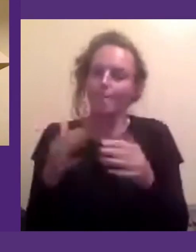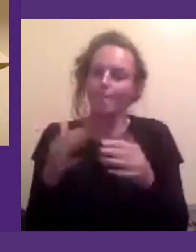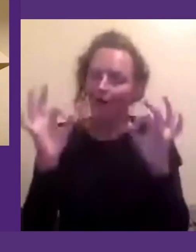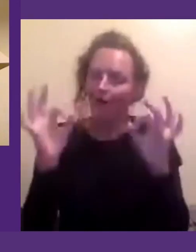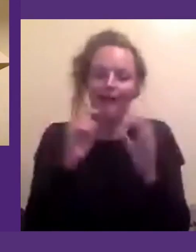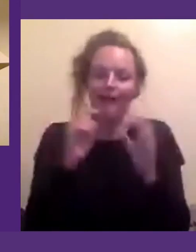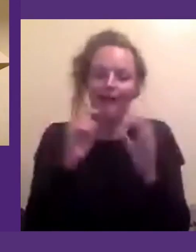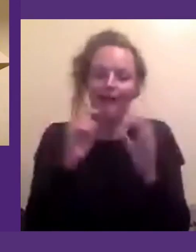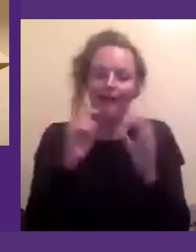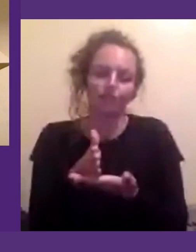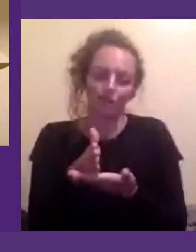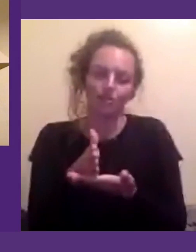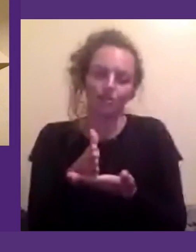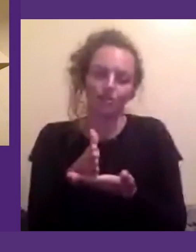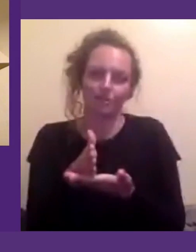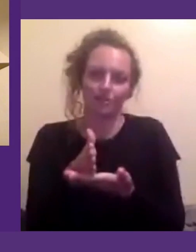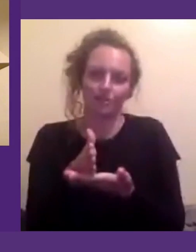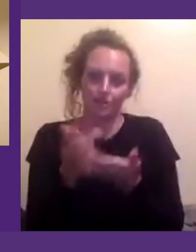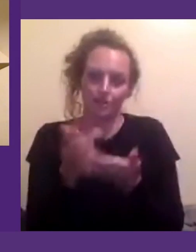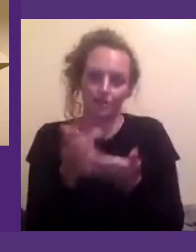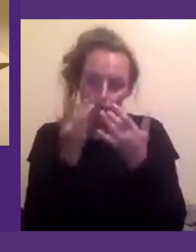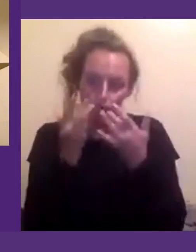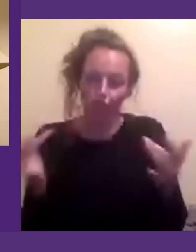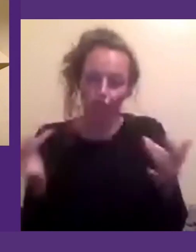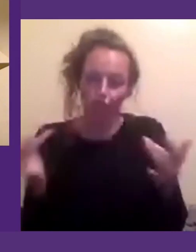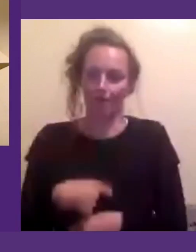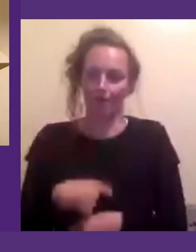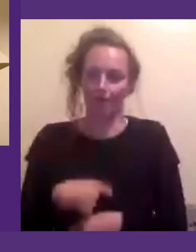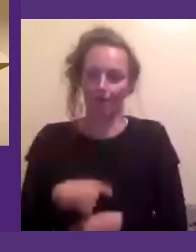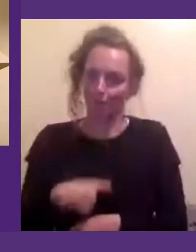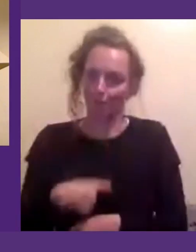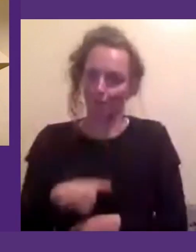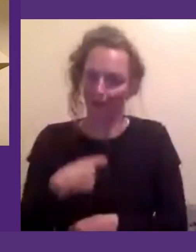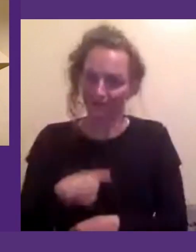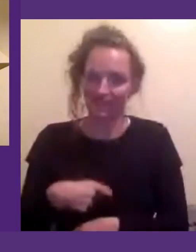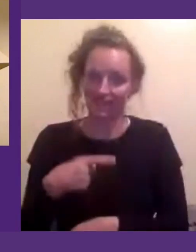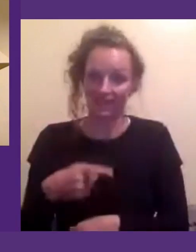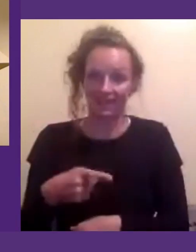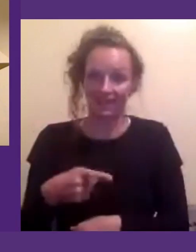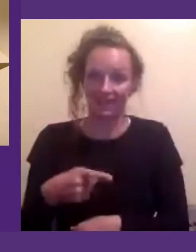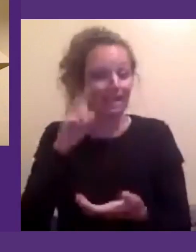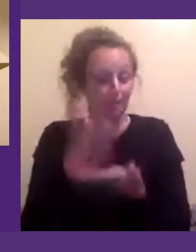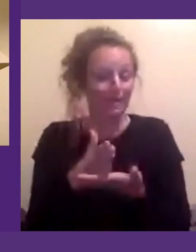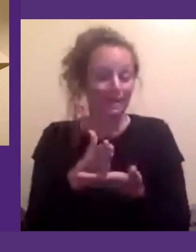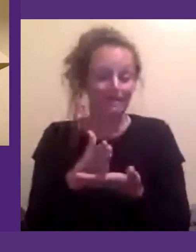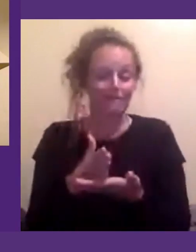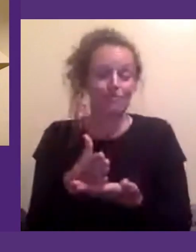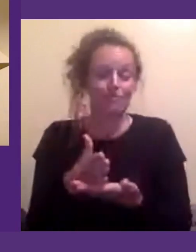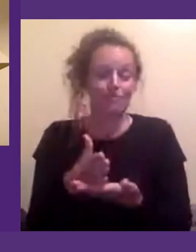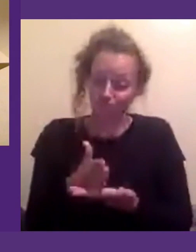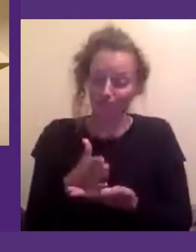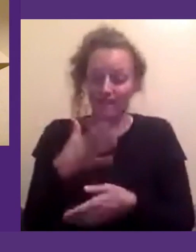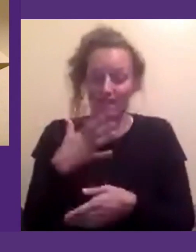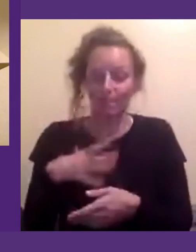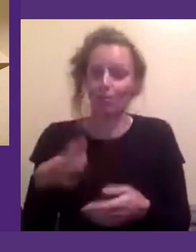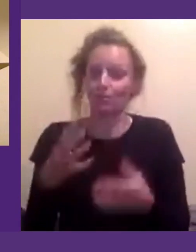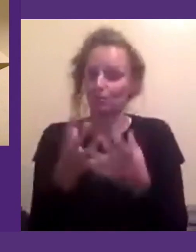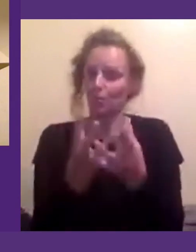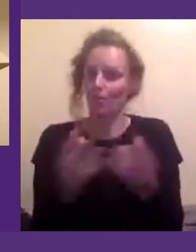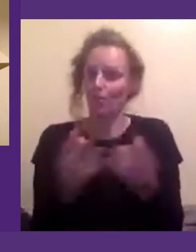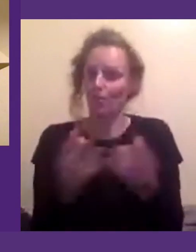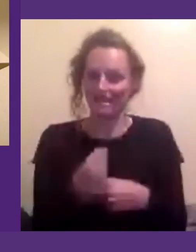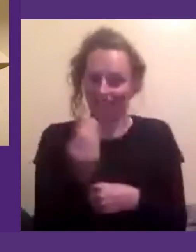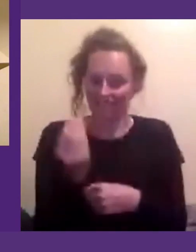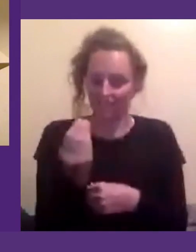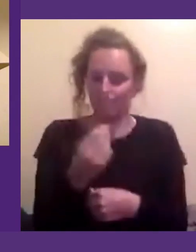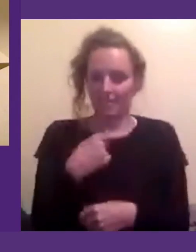want to eradicate suffering in humanity, don't eradicate difference, eradicate